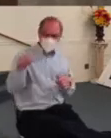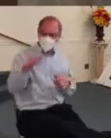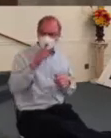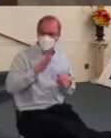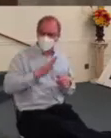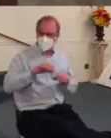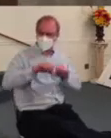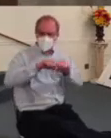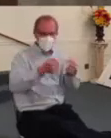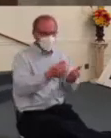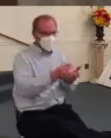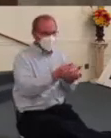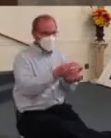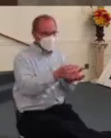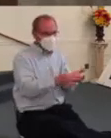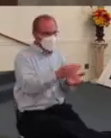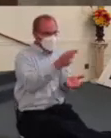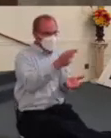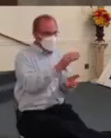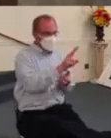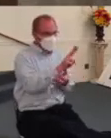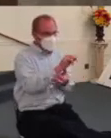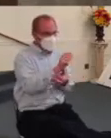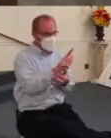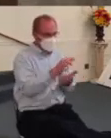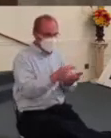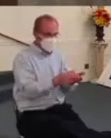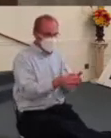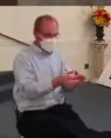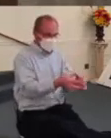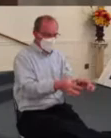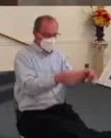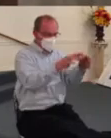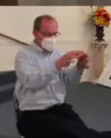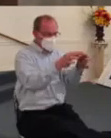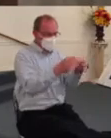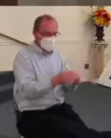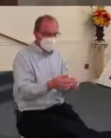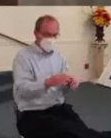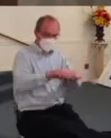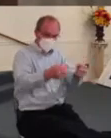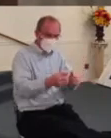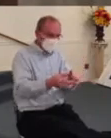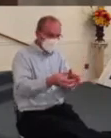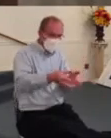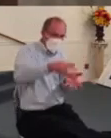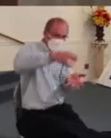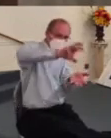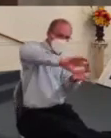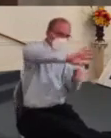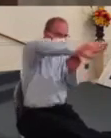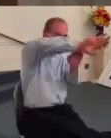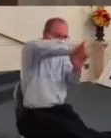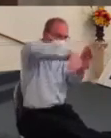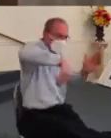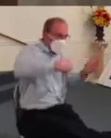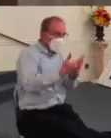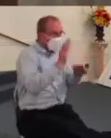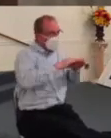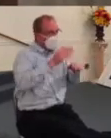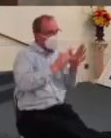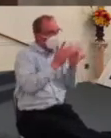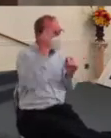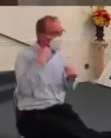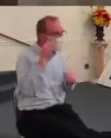and poured the whole contents on Jesus' head? From what I read, it